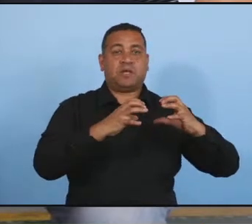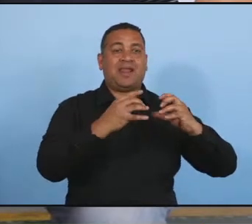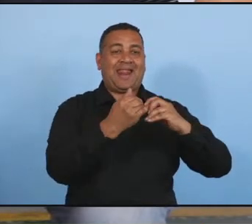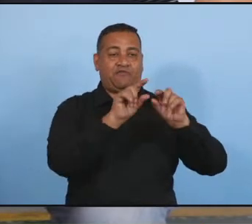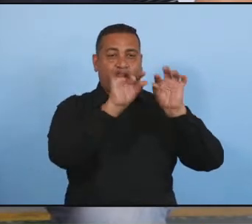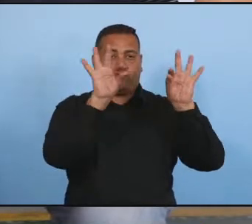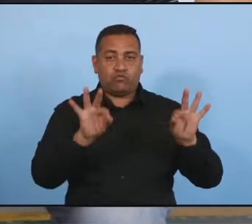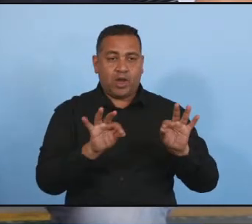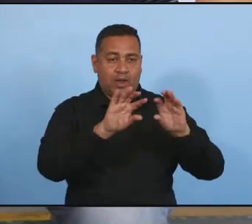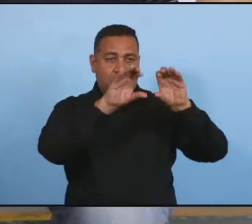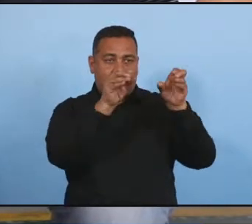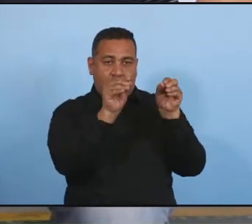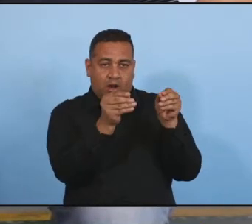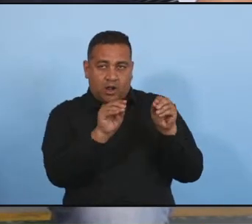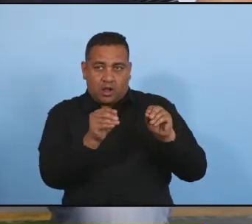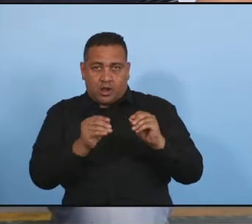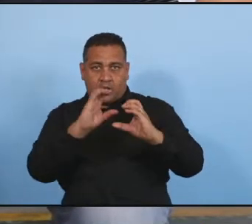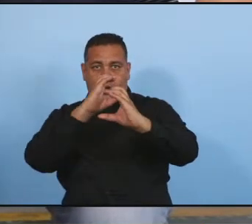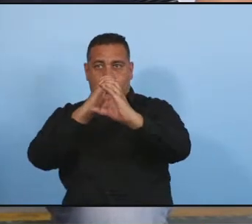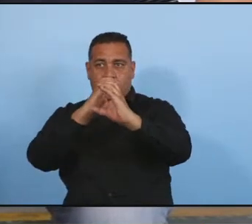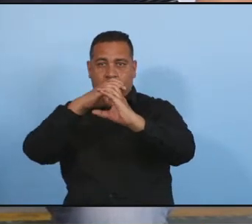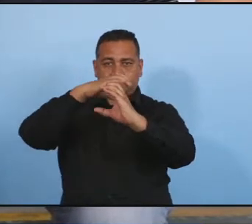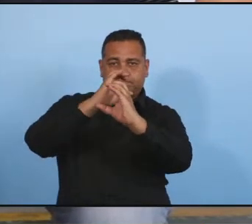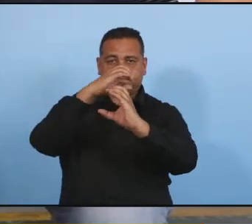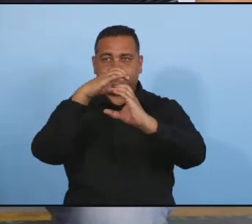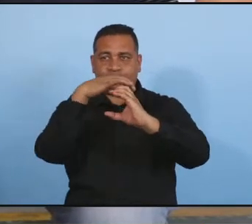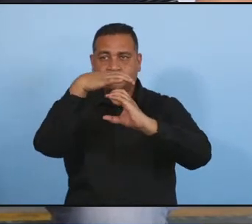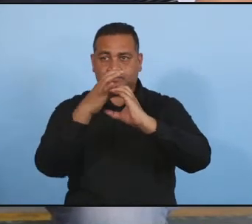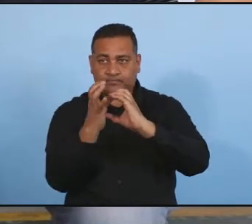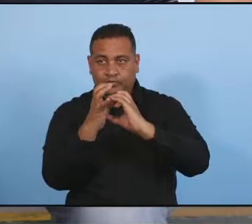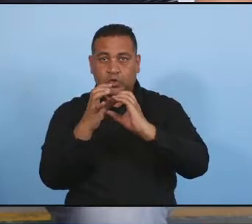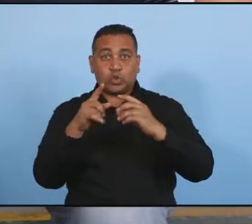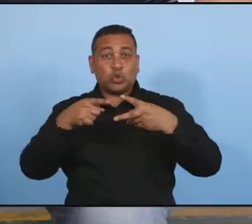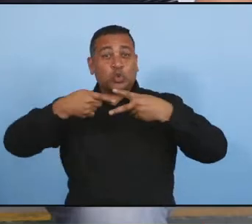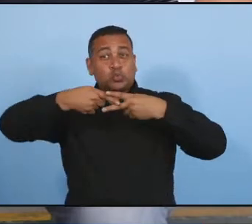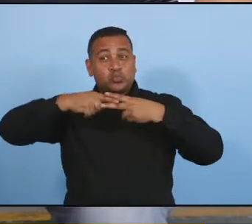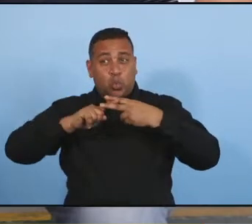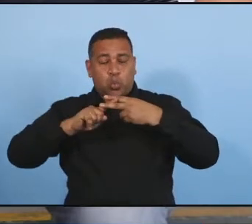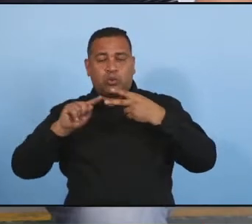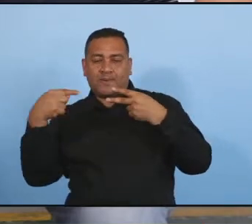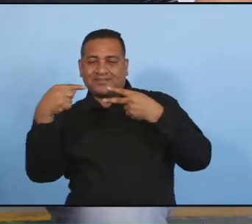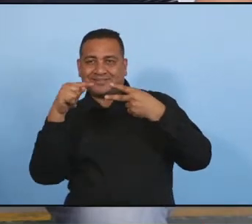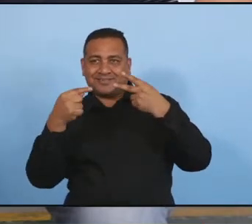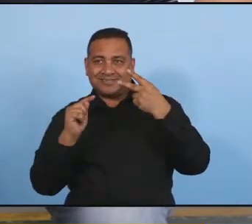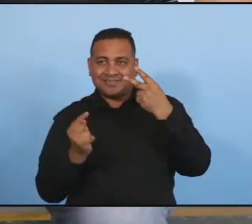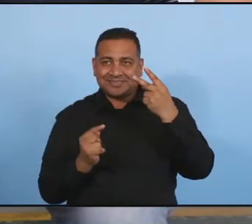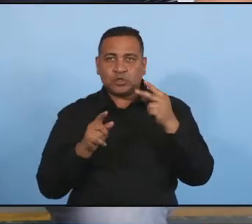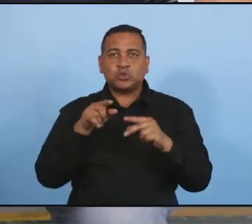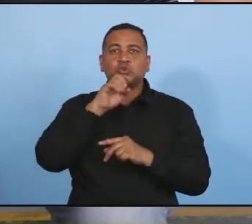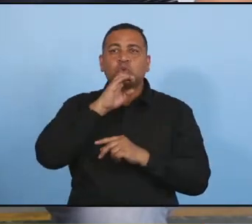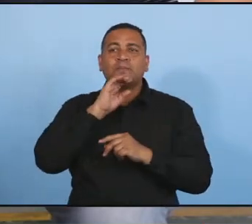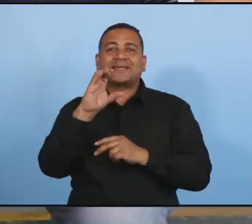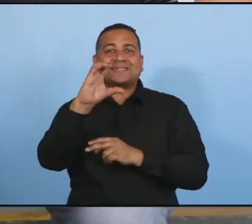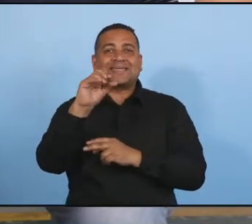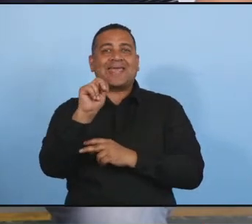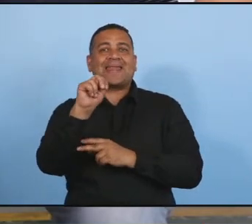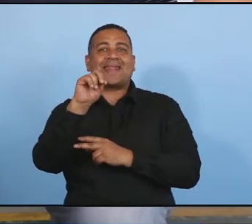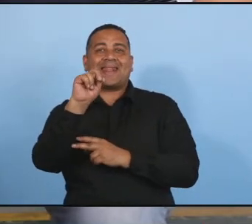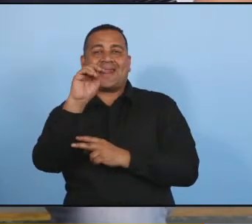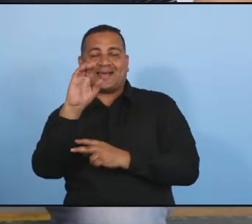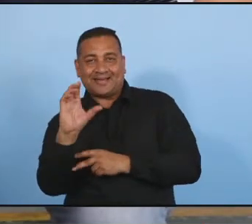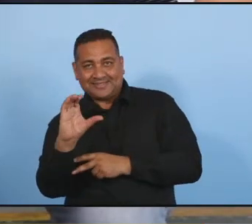tooling industry. Because in tooling industry, they use the CNC machines to cut their